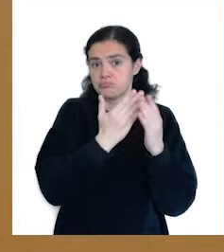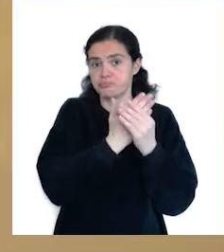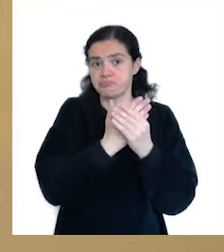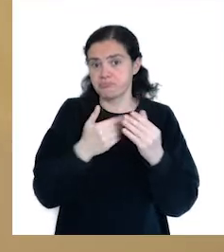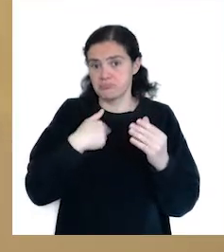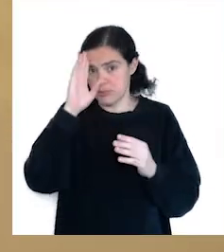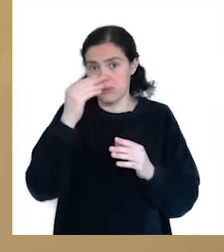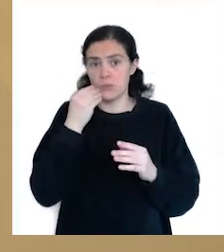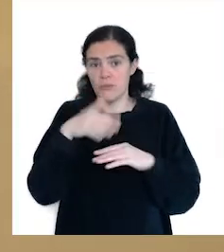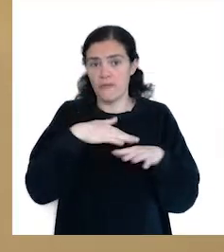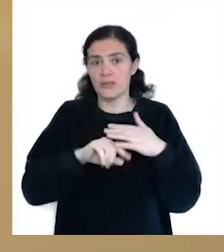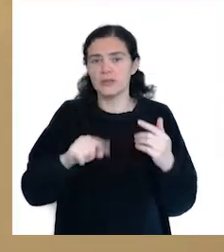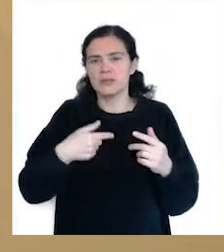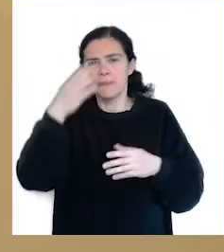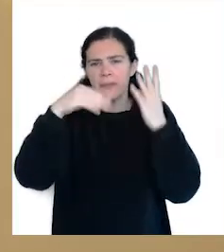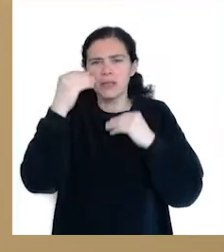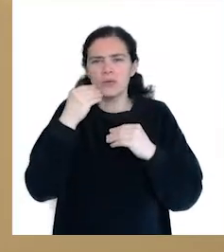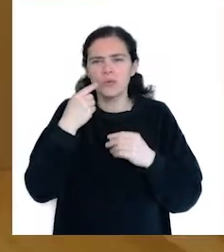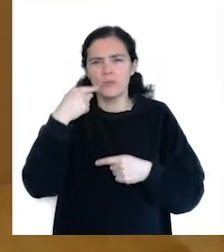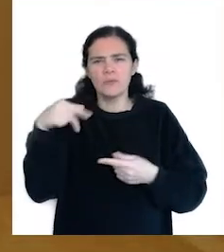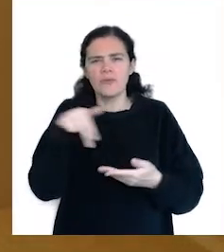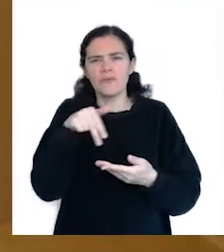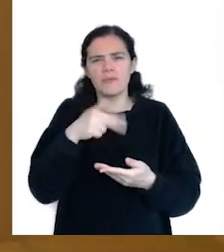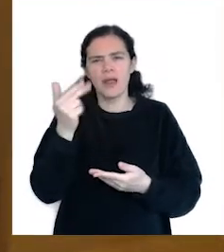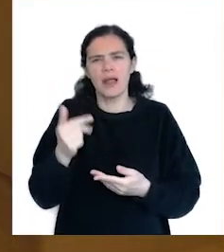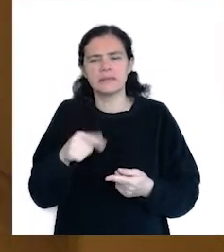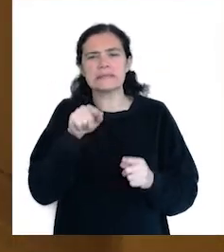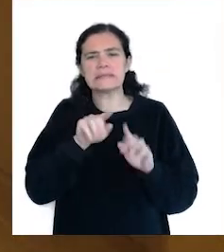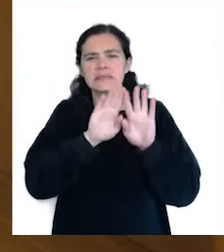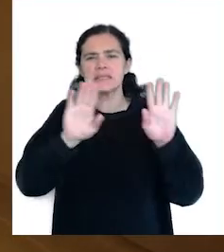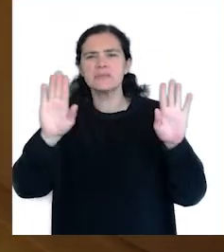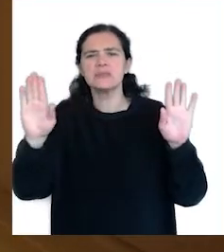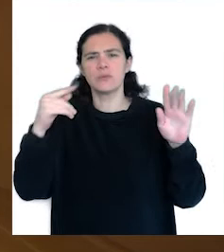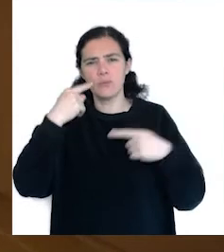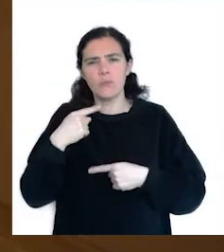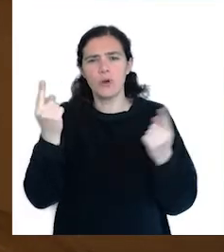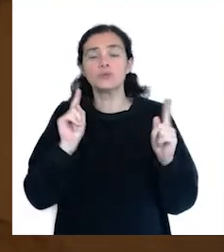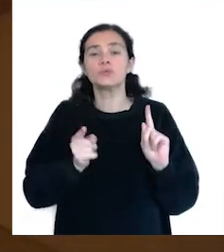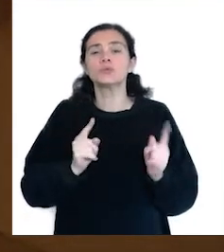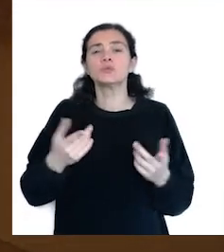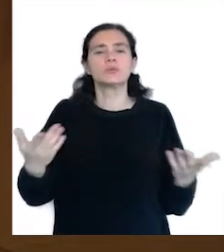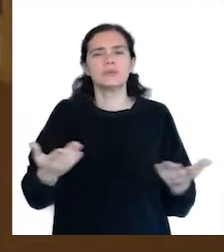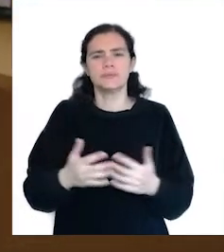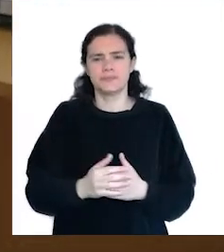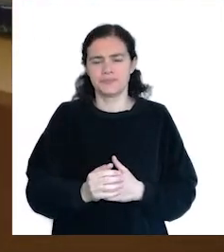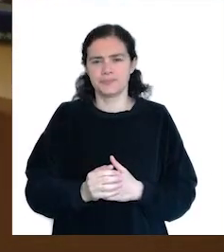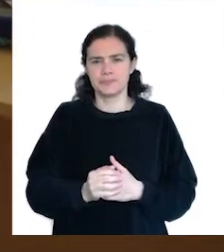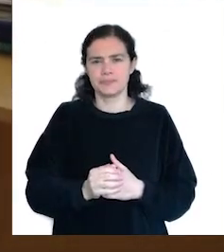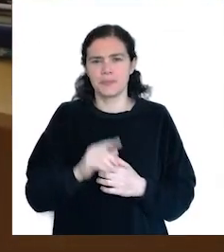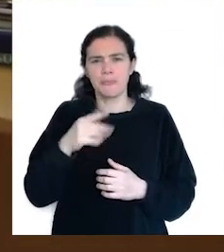That's easy to document. We know how to do that. We are learning about performing art, but what this exhibition is